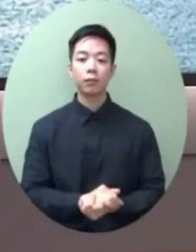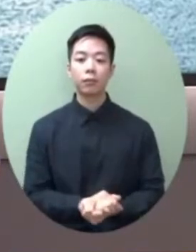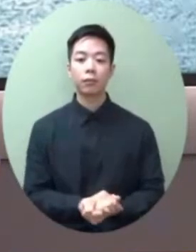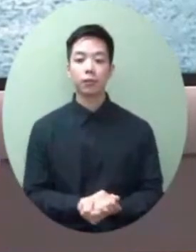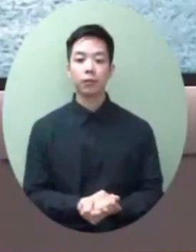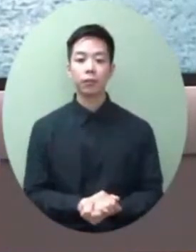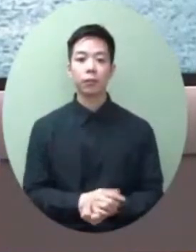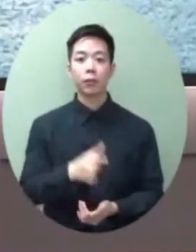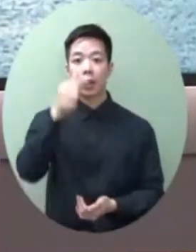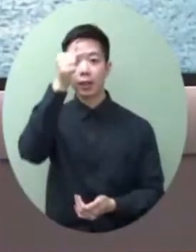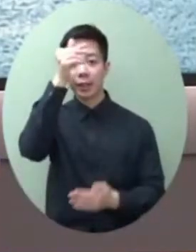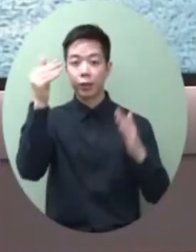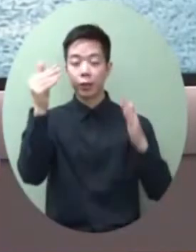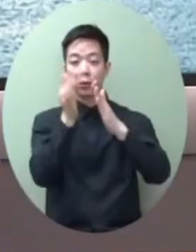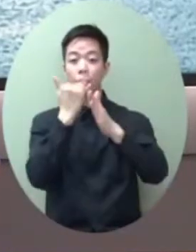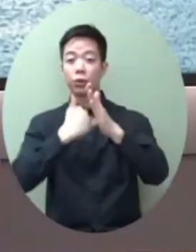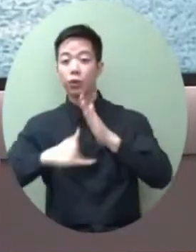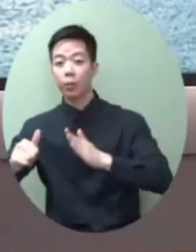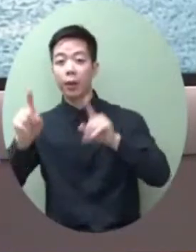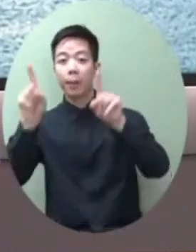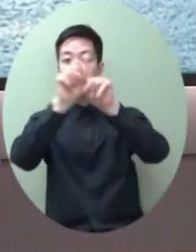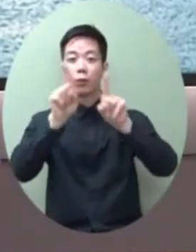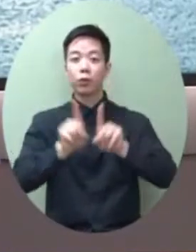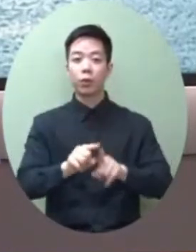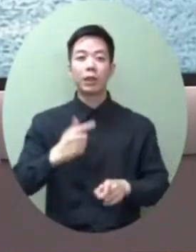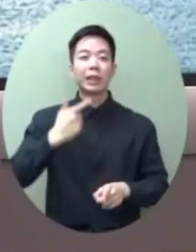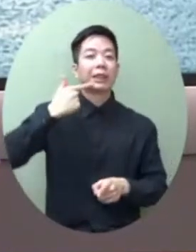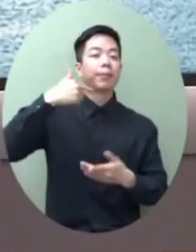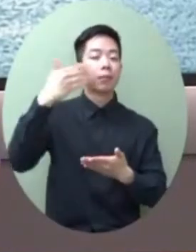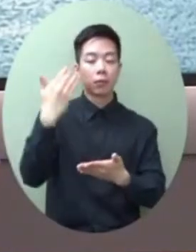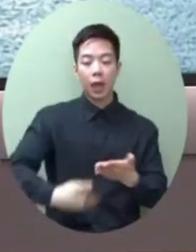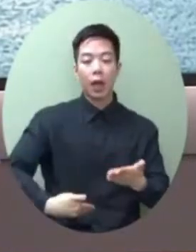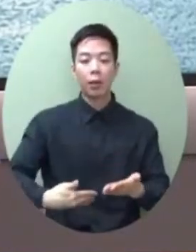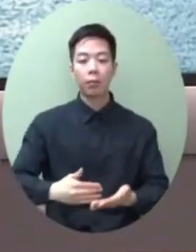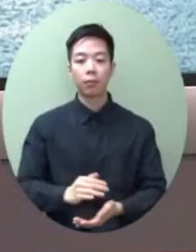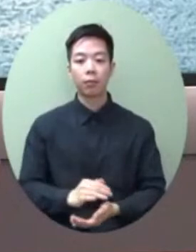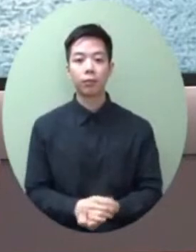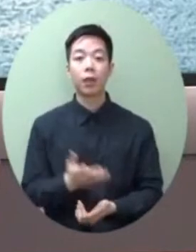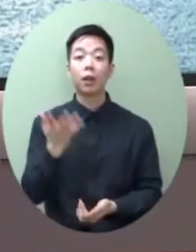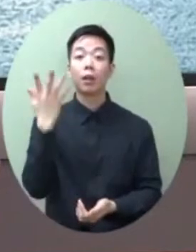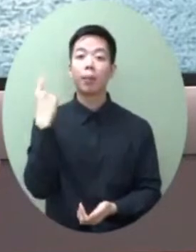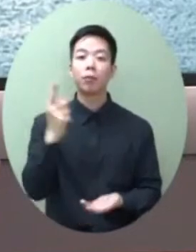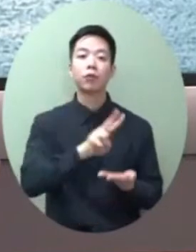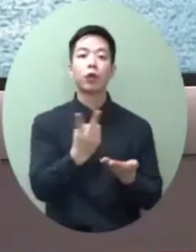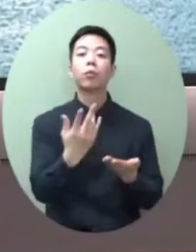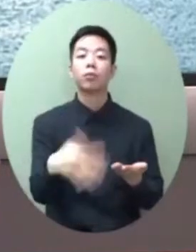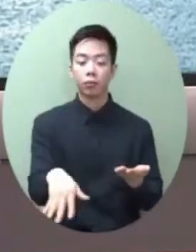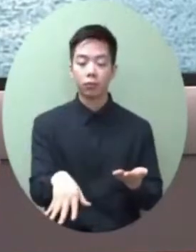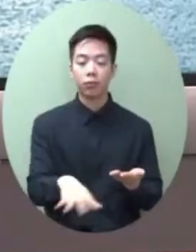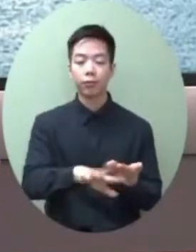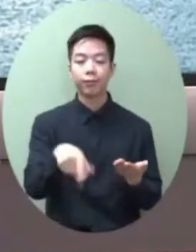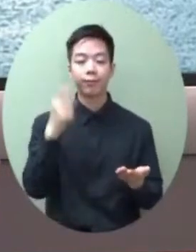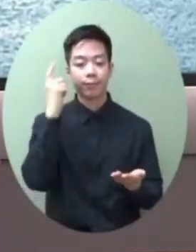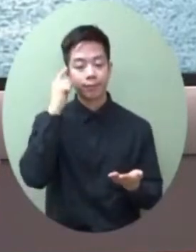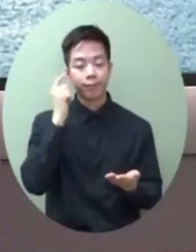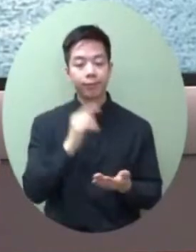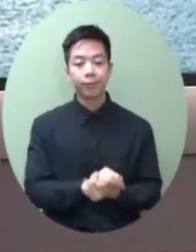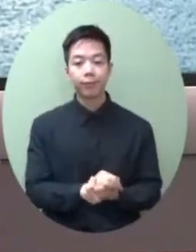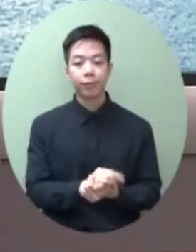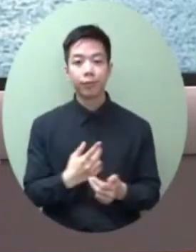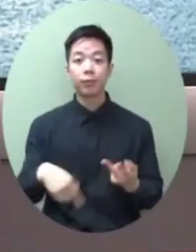strategies. Well, we hope to relax the discharge criteria to vacate more